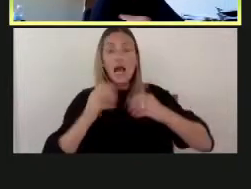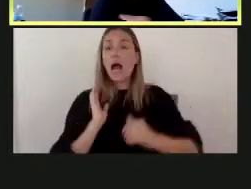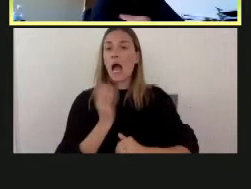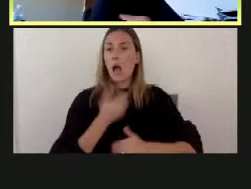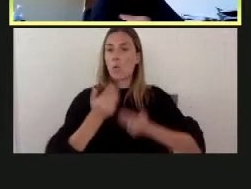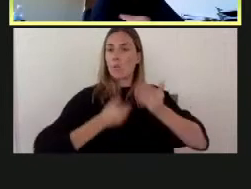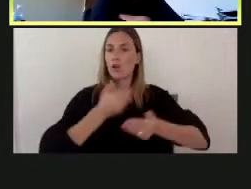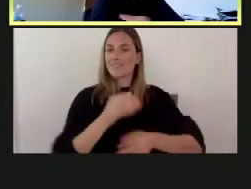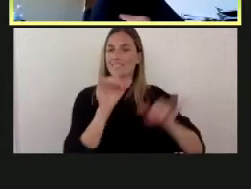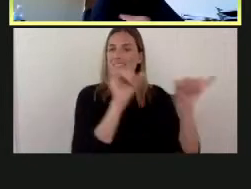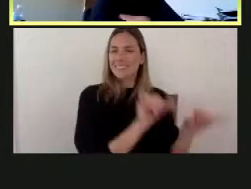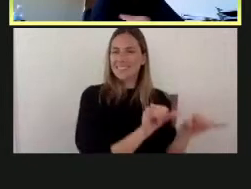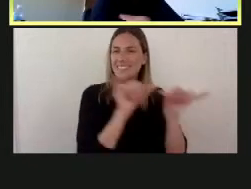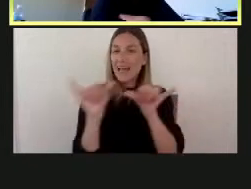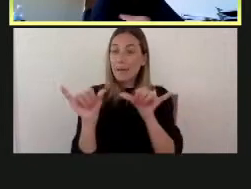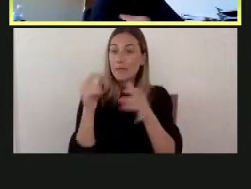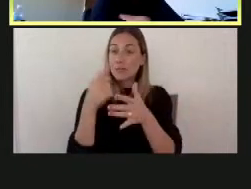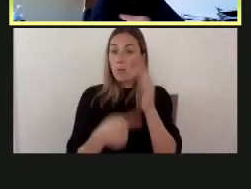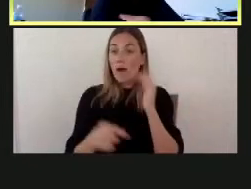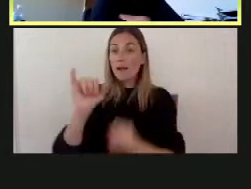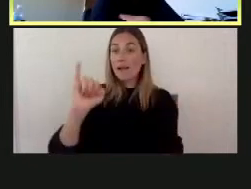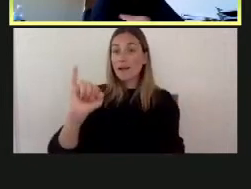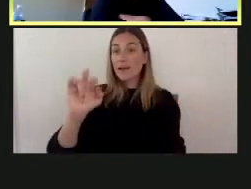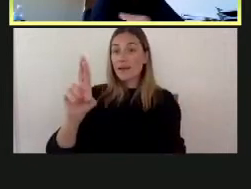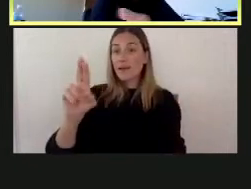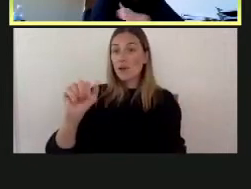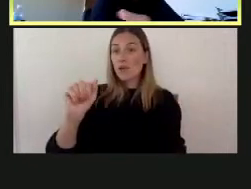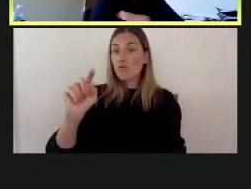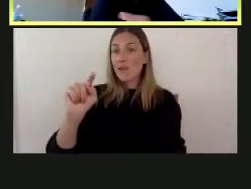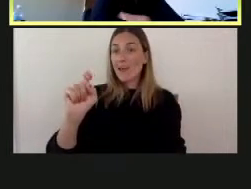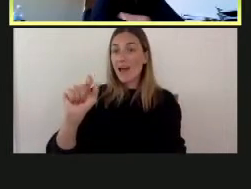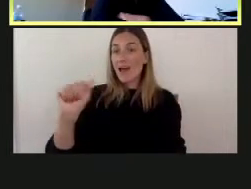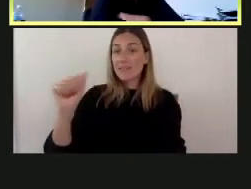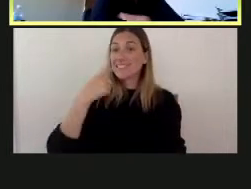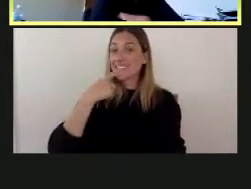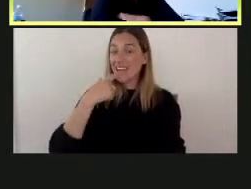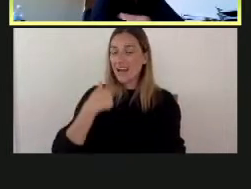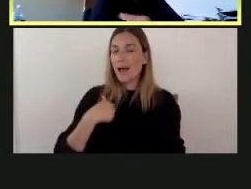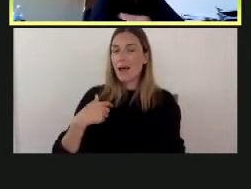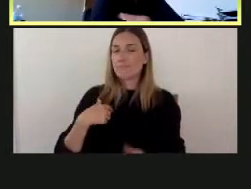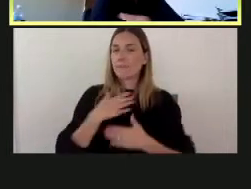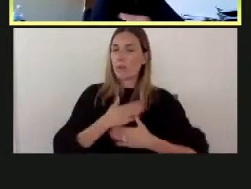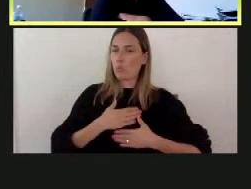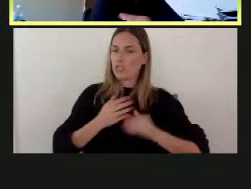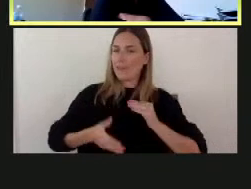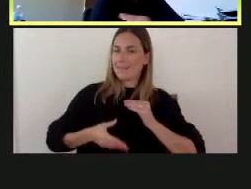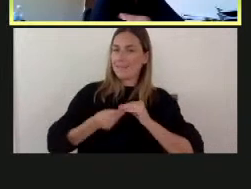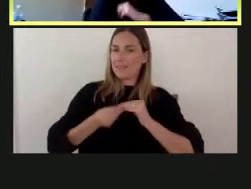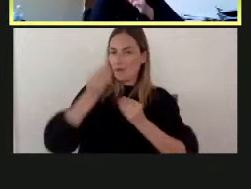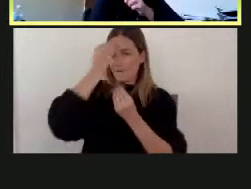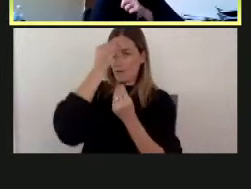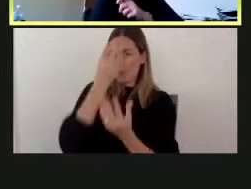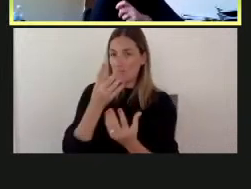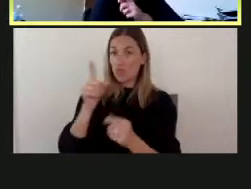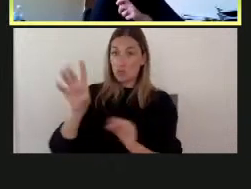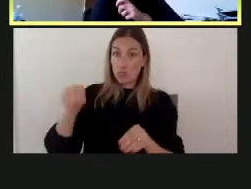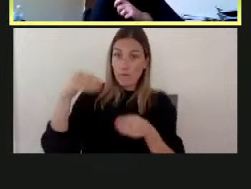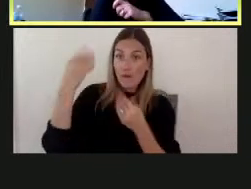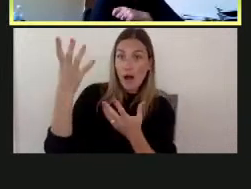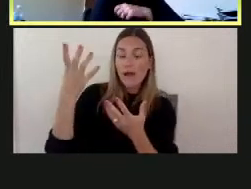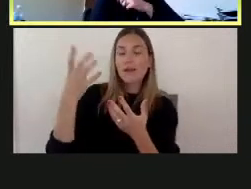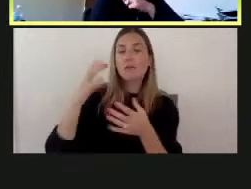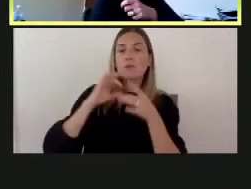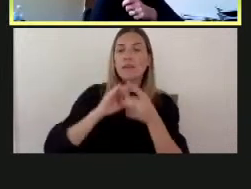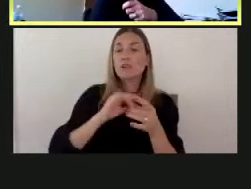what Ironetta said, and I really appreciate the additional context you provided for the families on the call around the 5 days and you